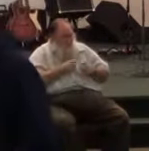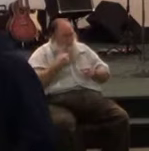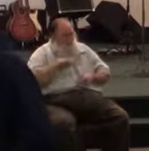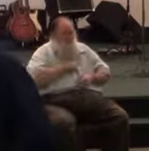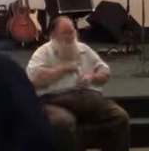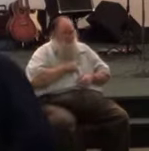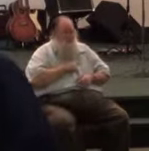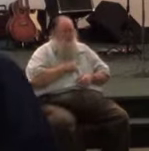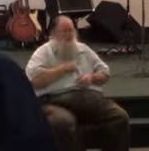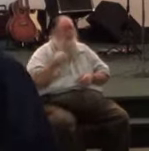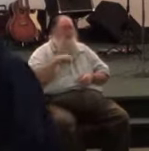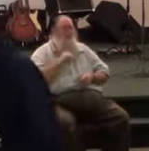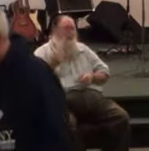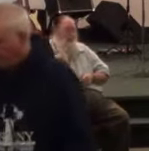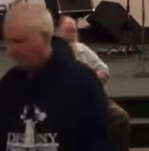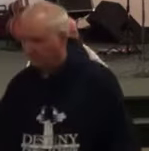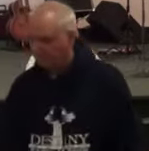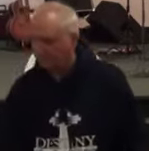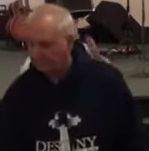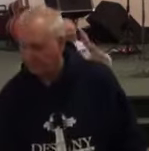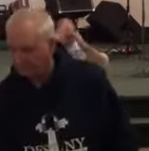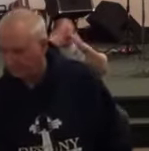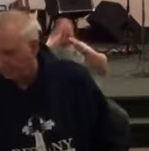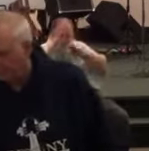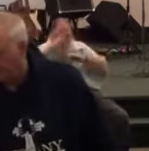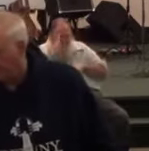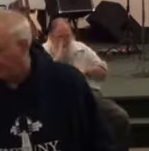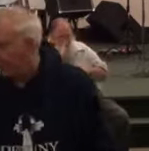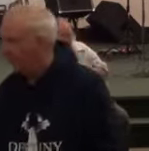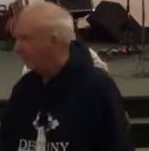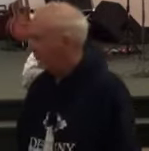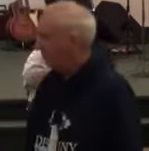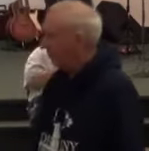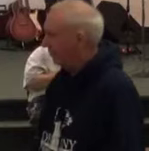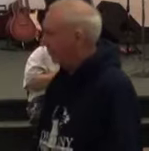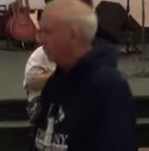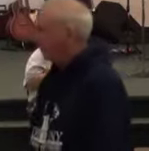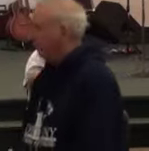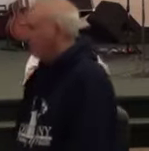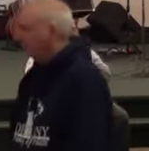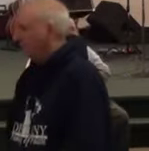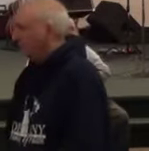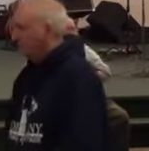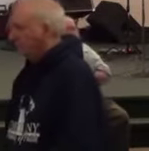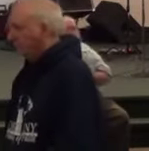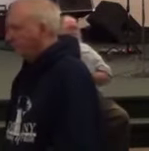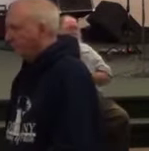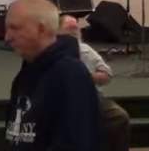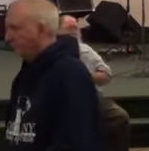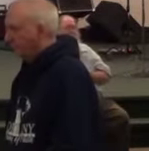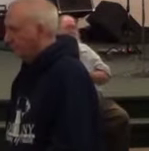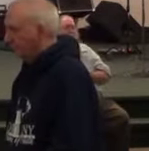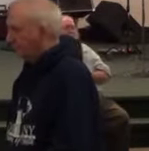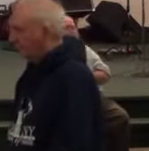We always have to be focused on God's will, His plans and purposes, not ours.